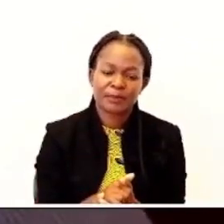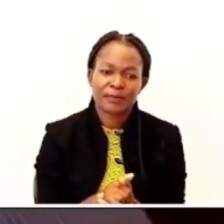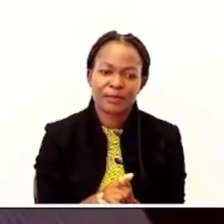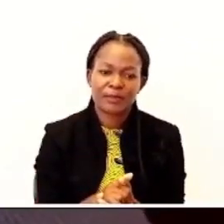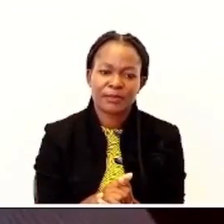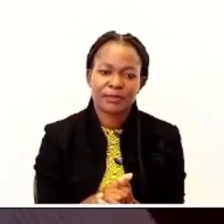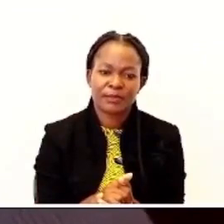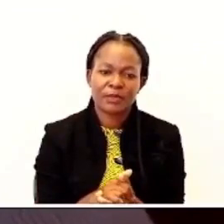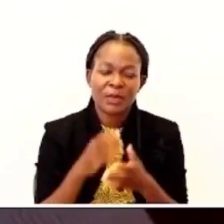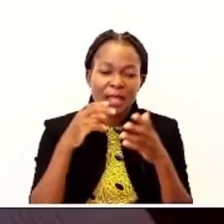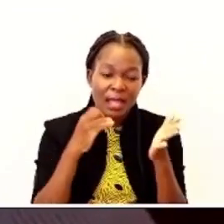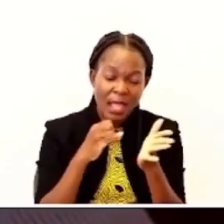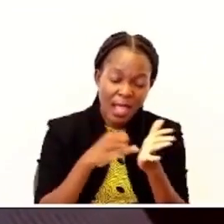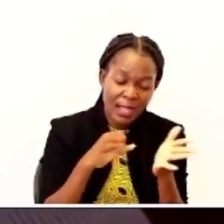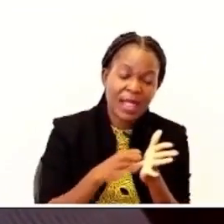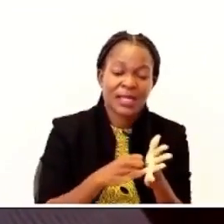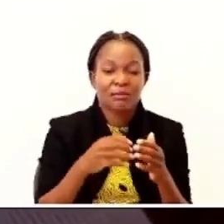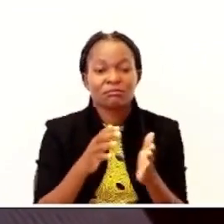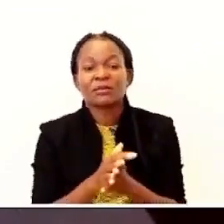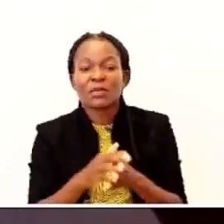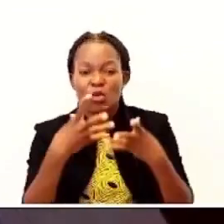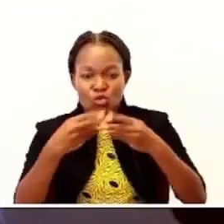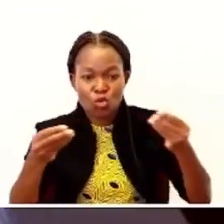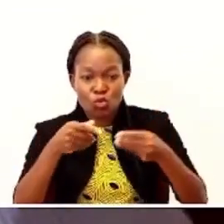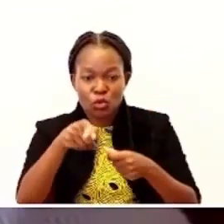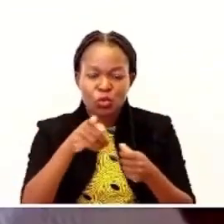And these solutions will